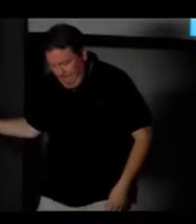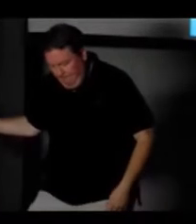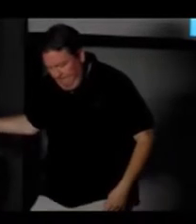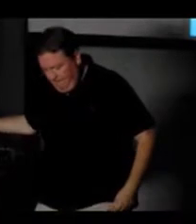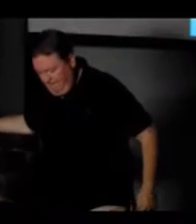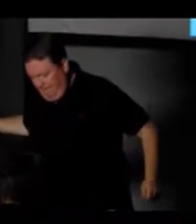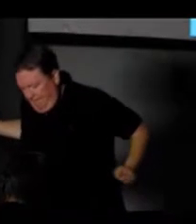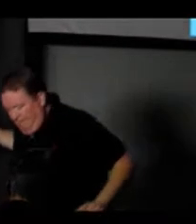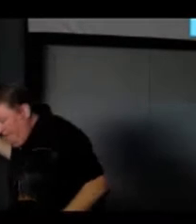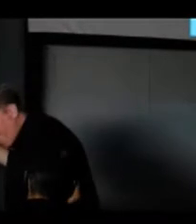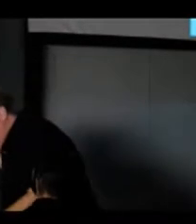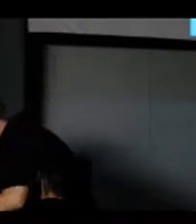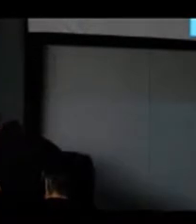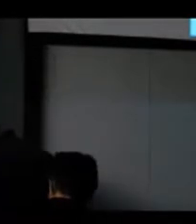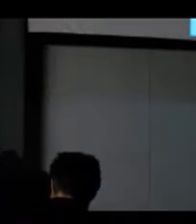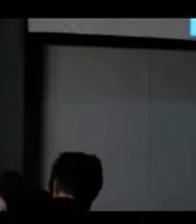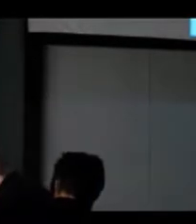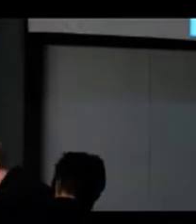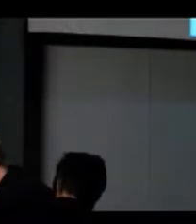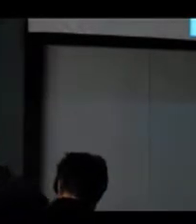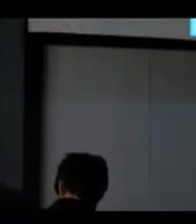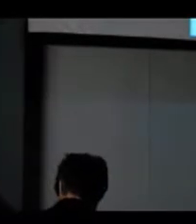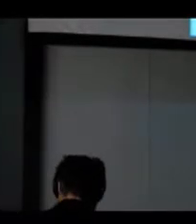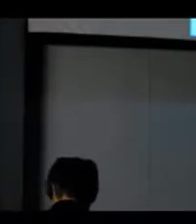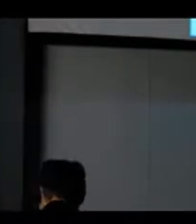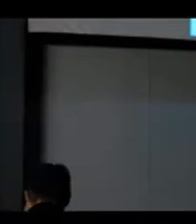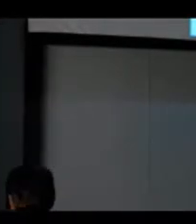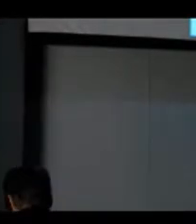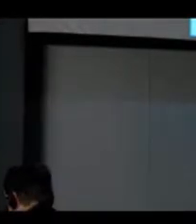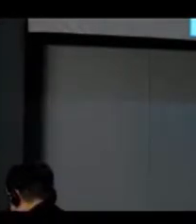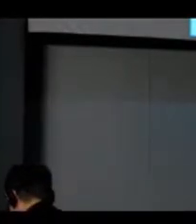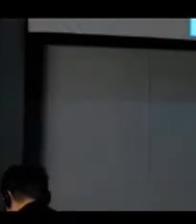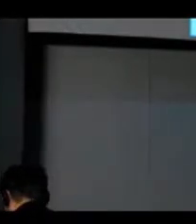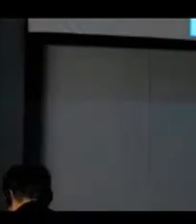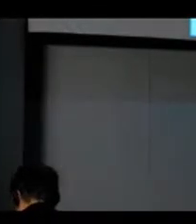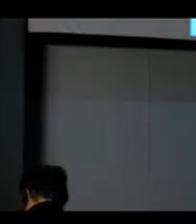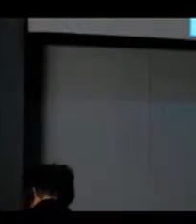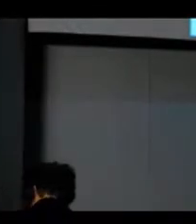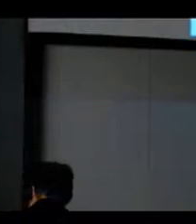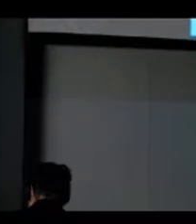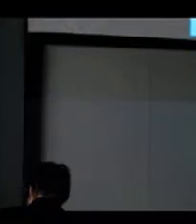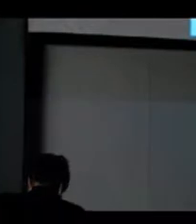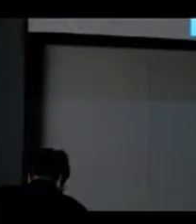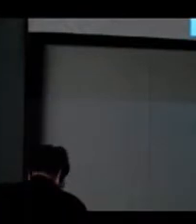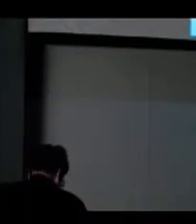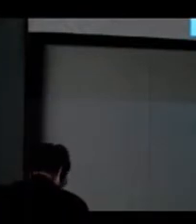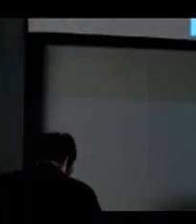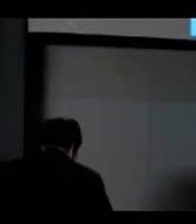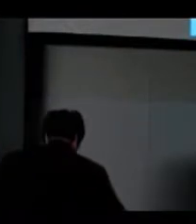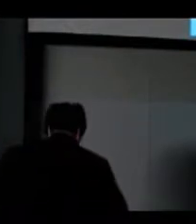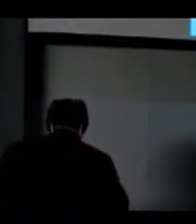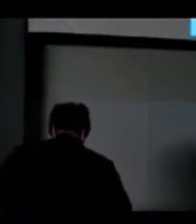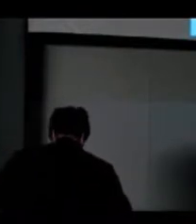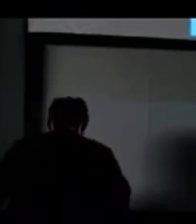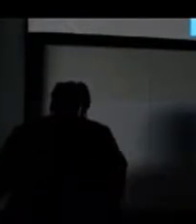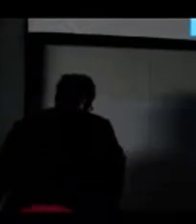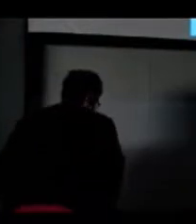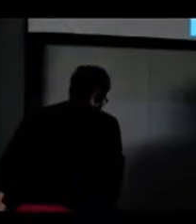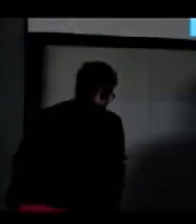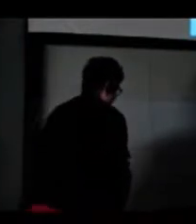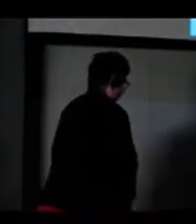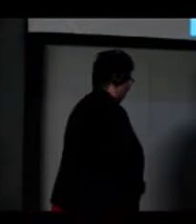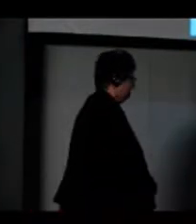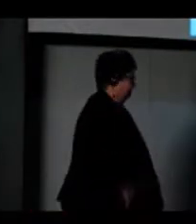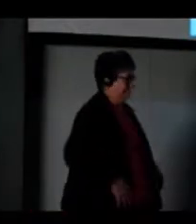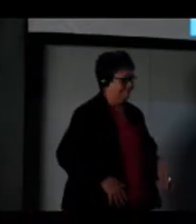two slides to close with now. What would I say the future looks like? We've talked about lots of things that are in track at the moment. I